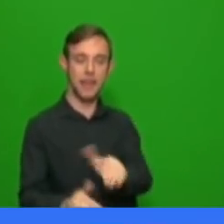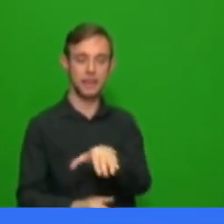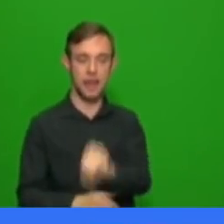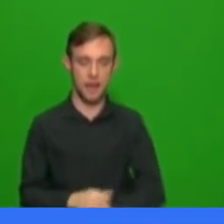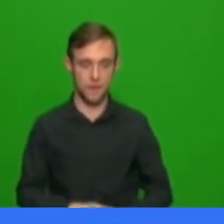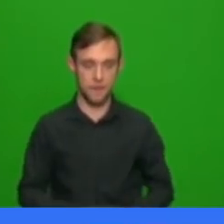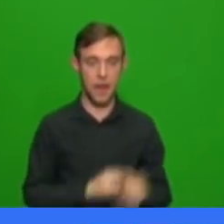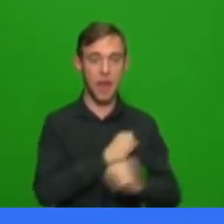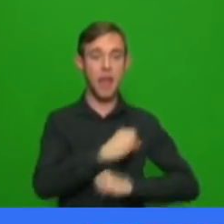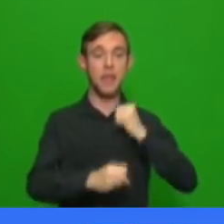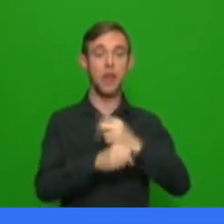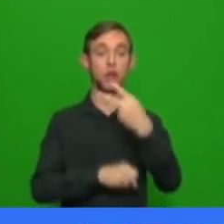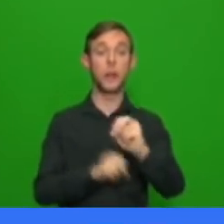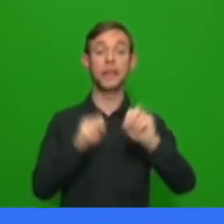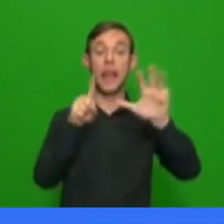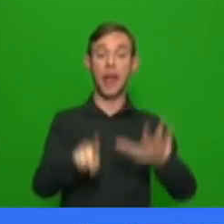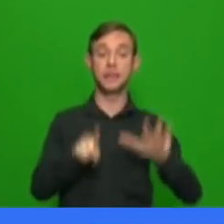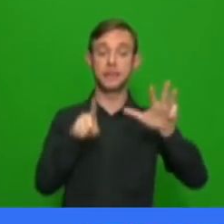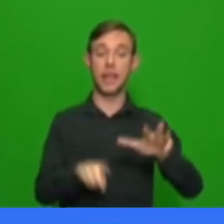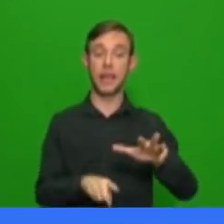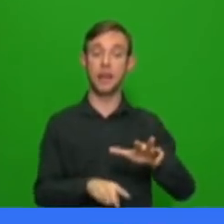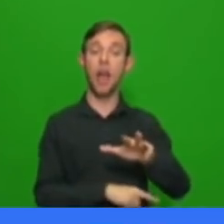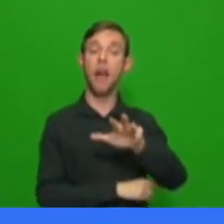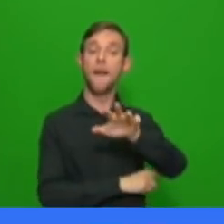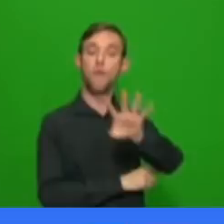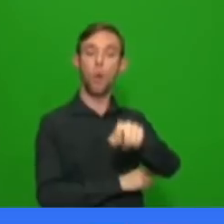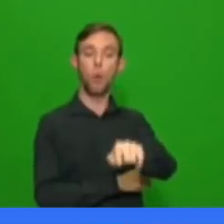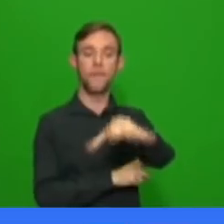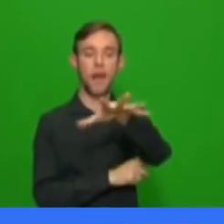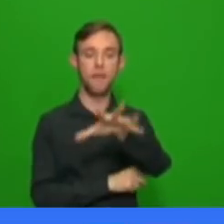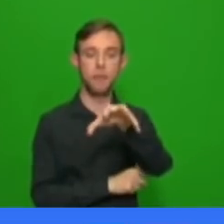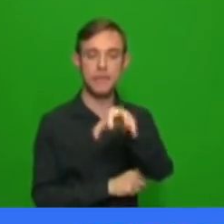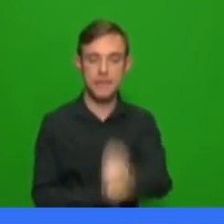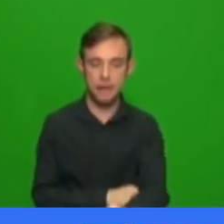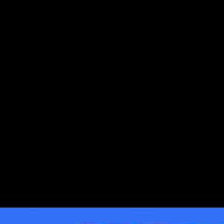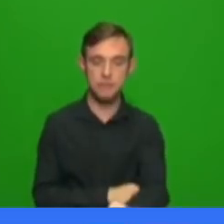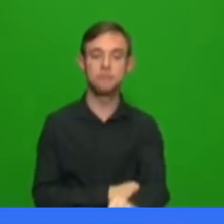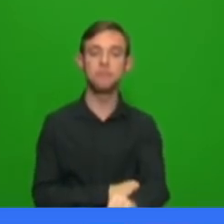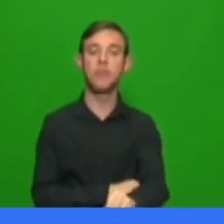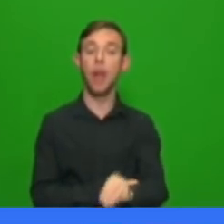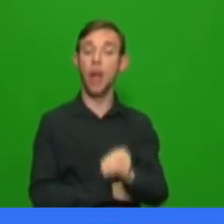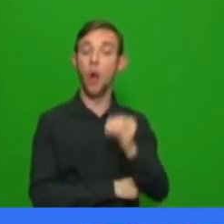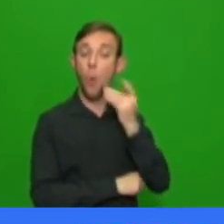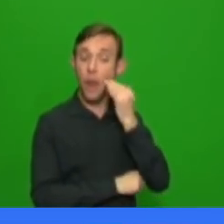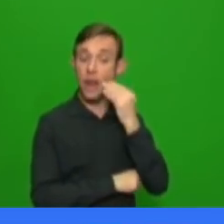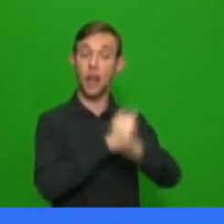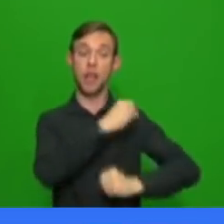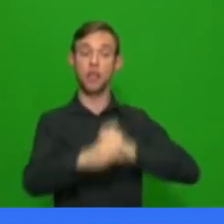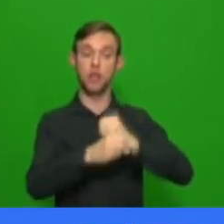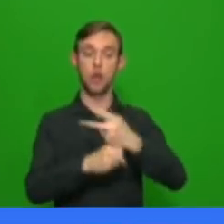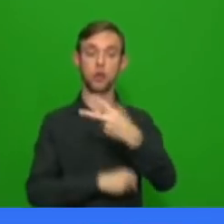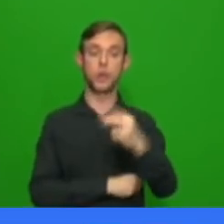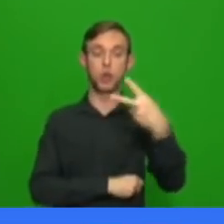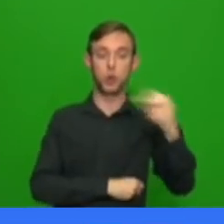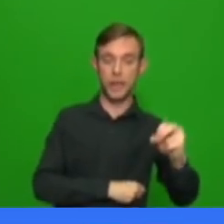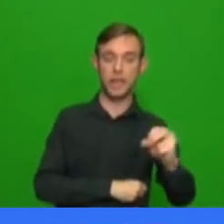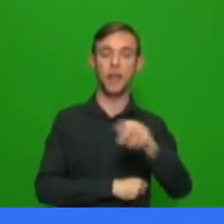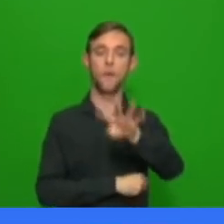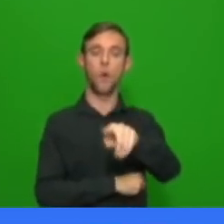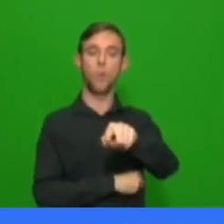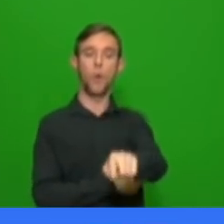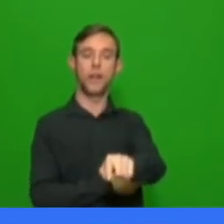2019, 4.8% in 2020, and 4.5% in